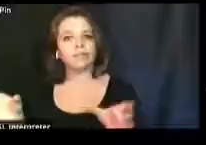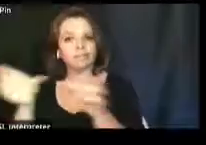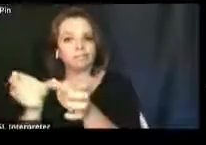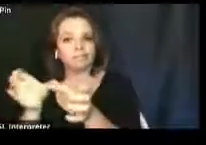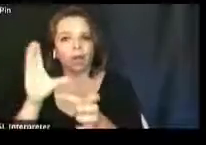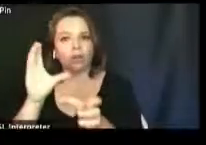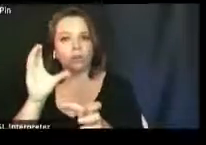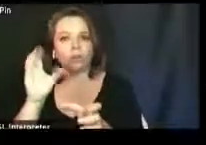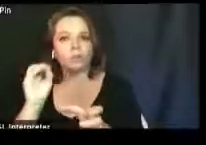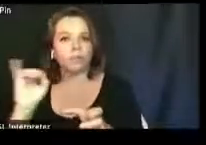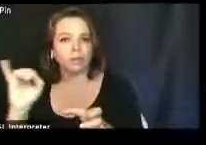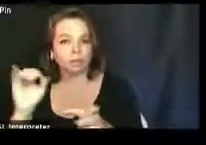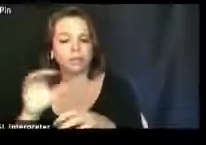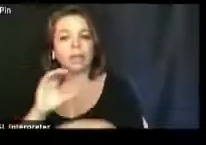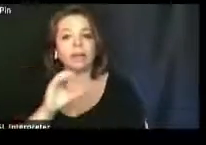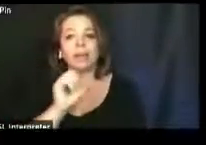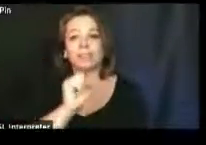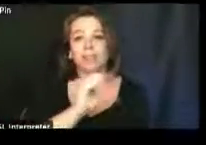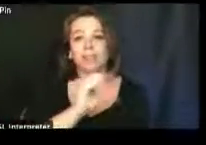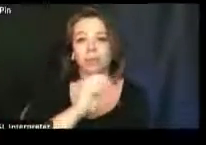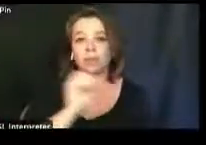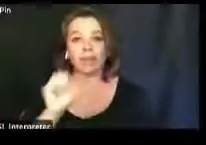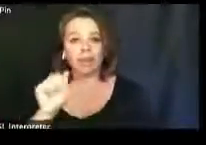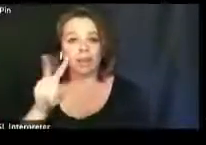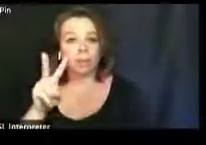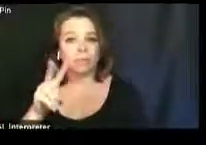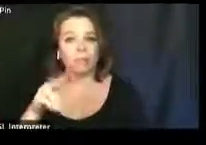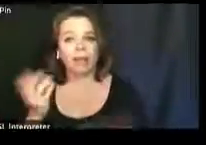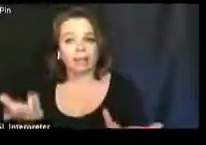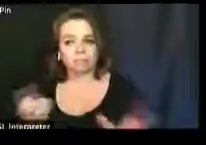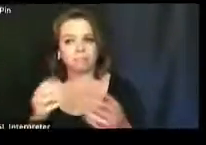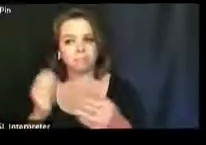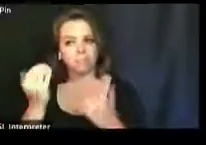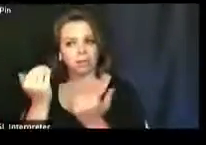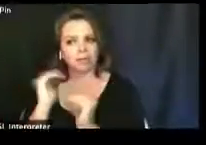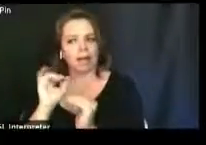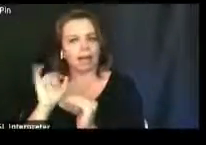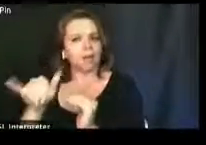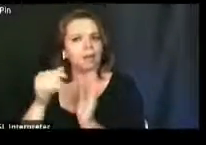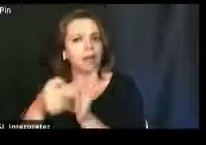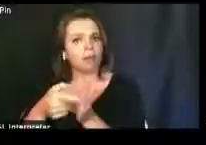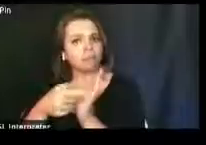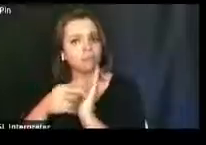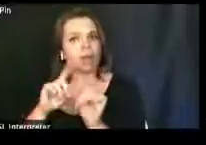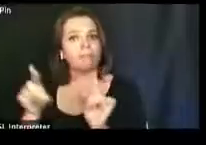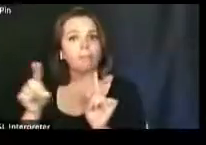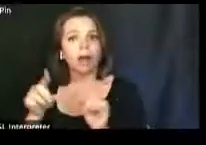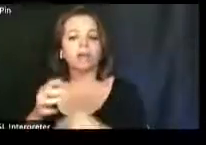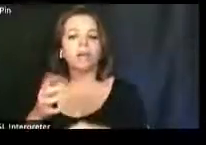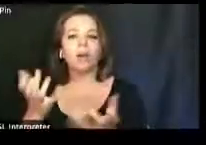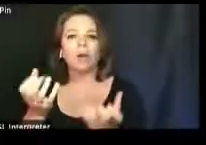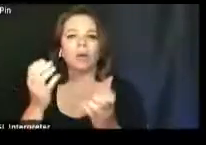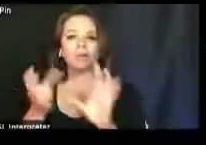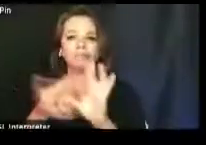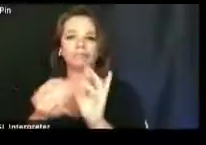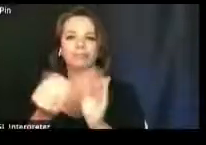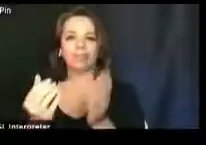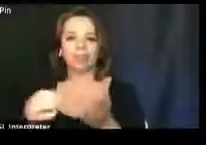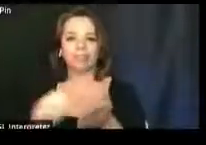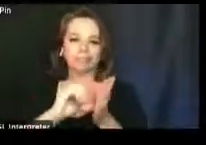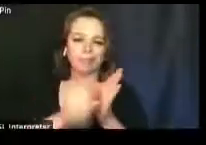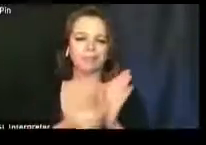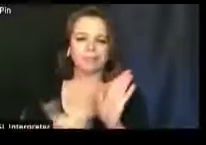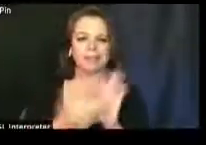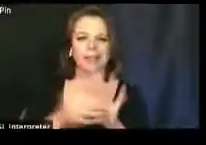And Santa Clarita and Antelope Valley meet that criteria. But I want to reiterate what the previous speaker said,